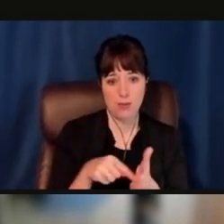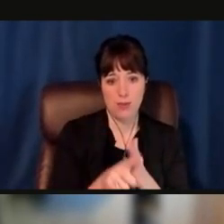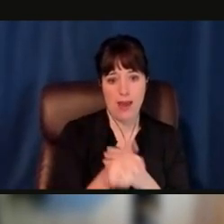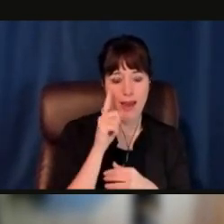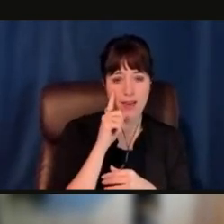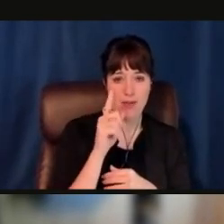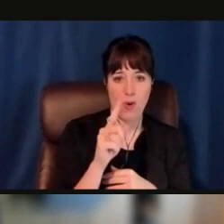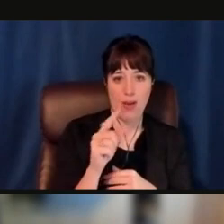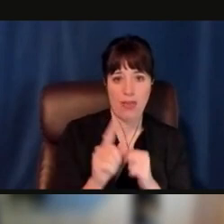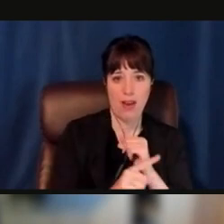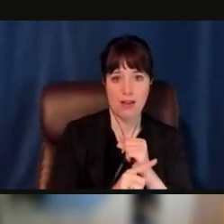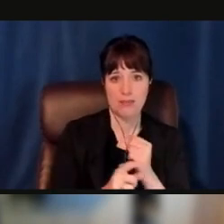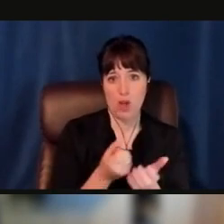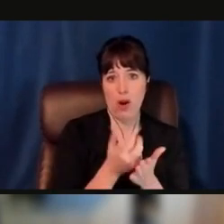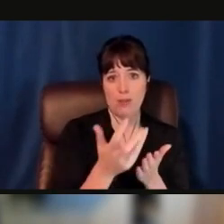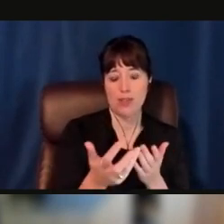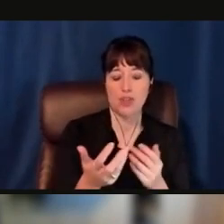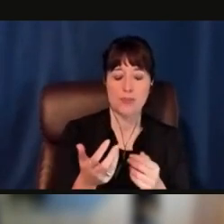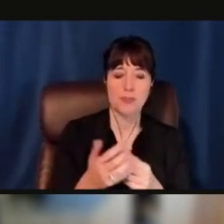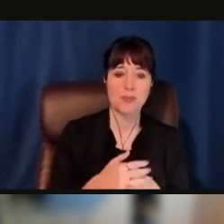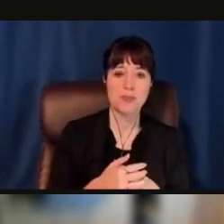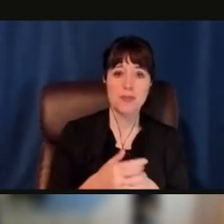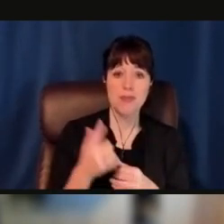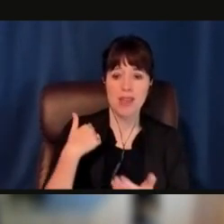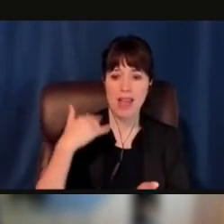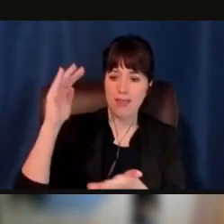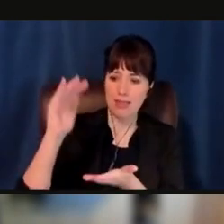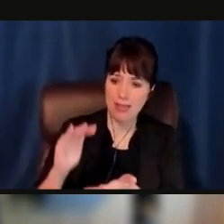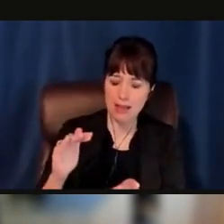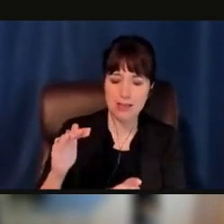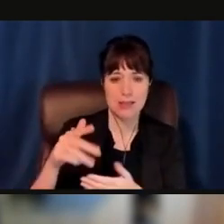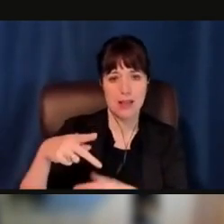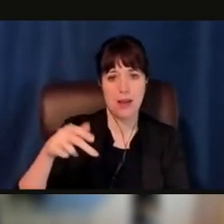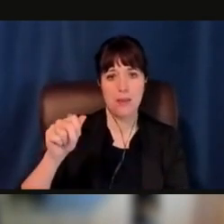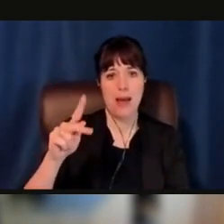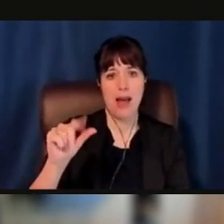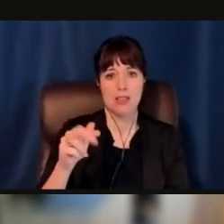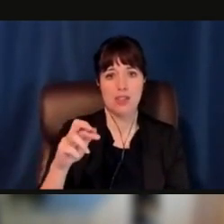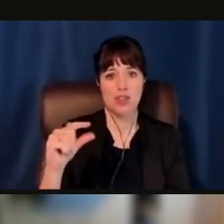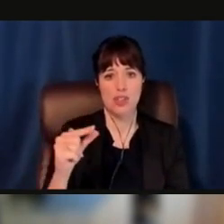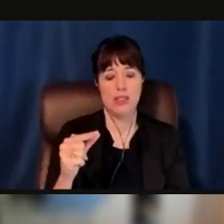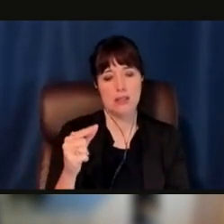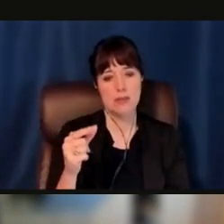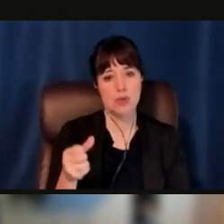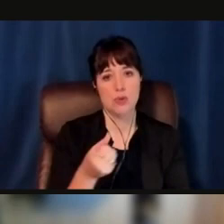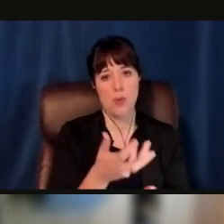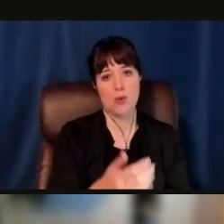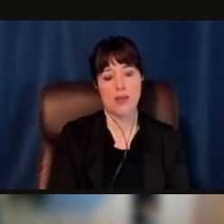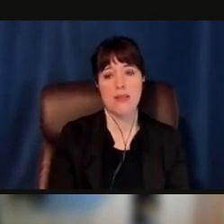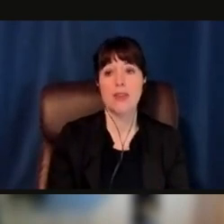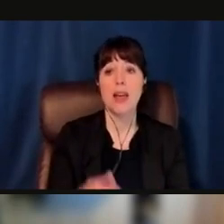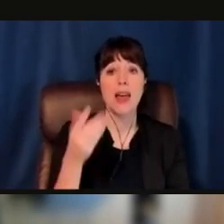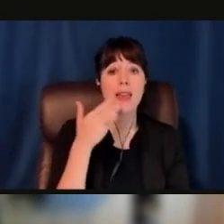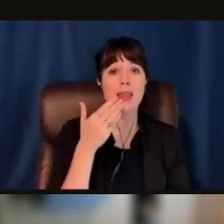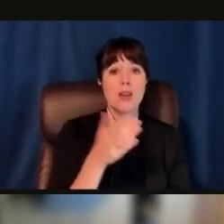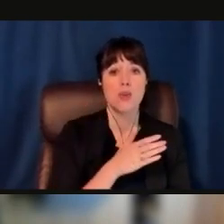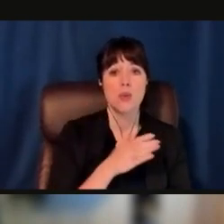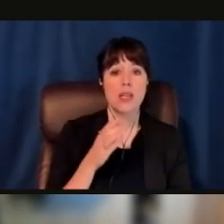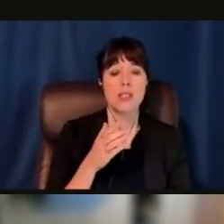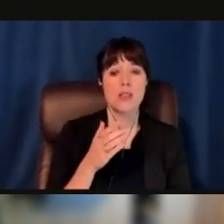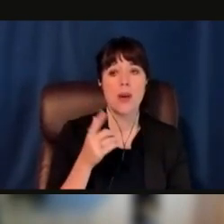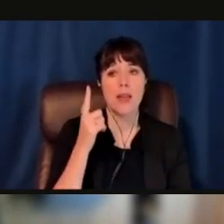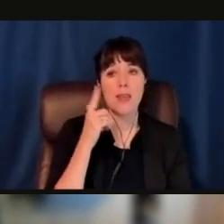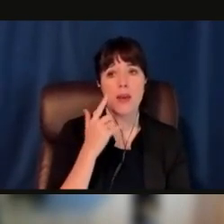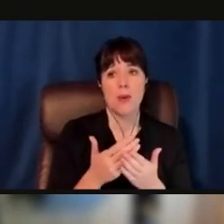less packaging and things to dispose of. Thank you, Councilor. And I think before we go to an answer